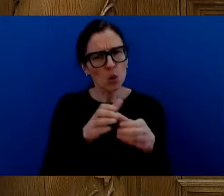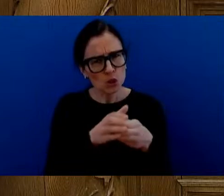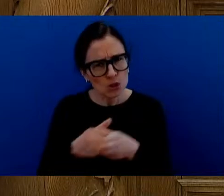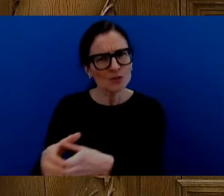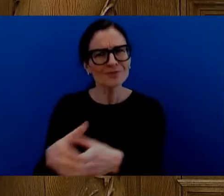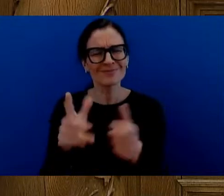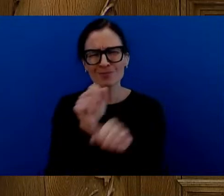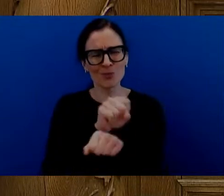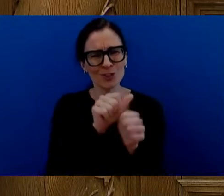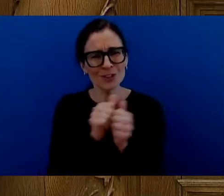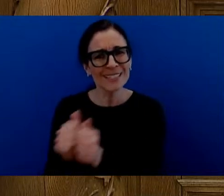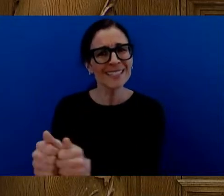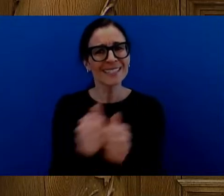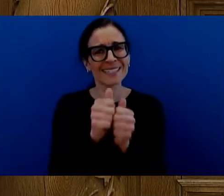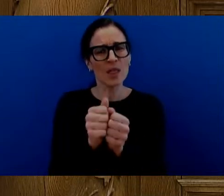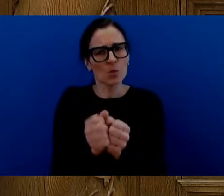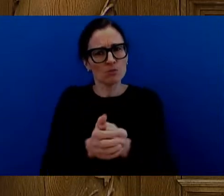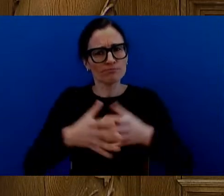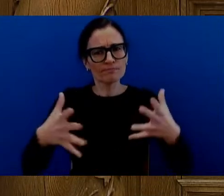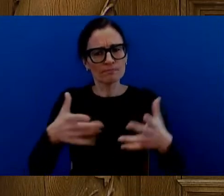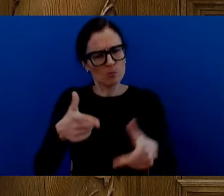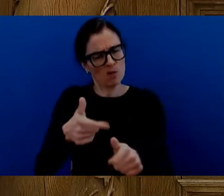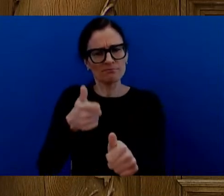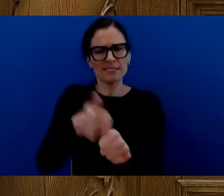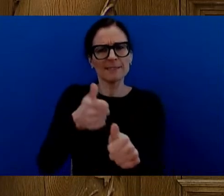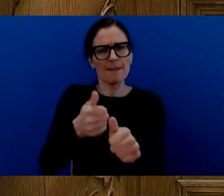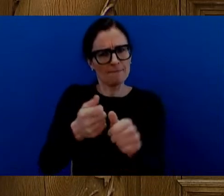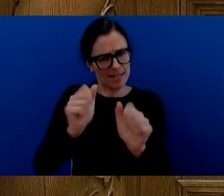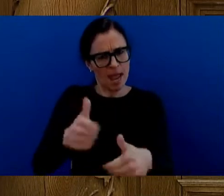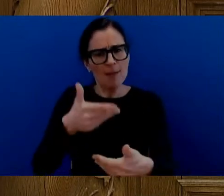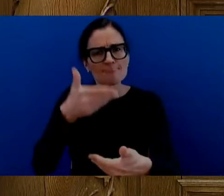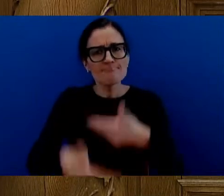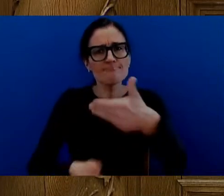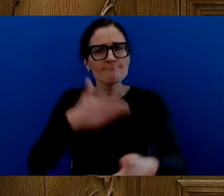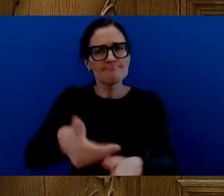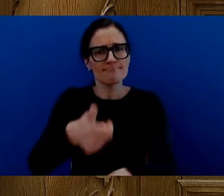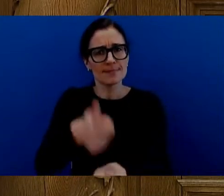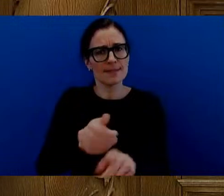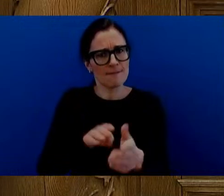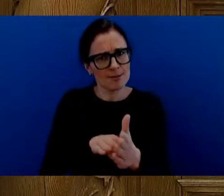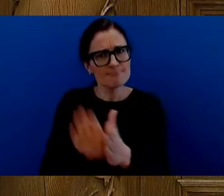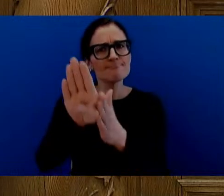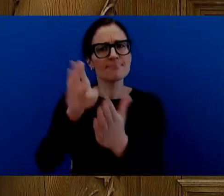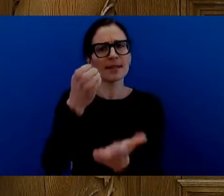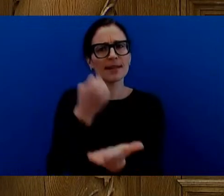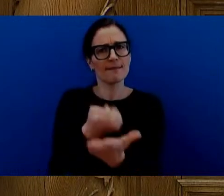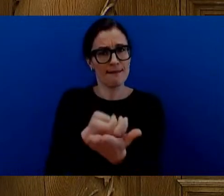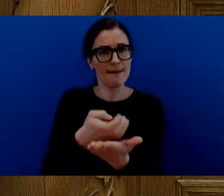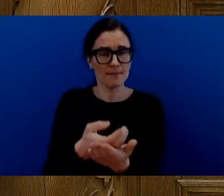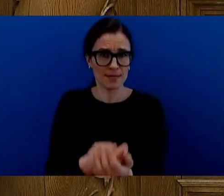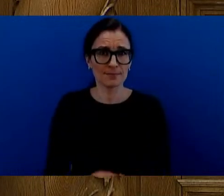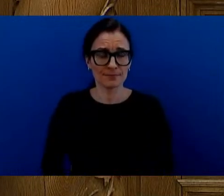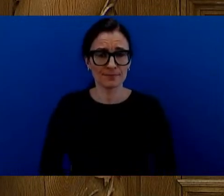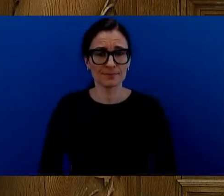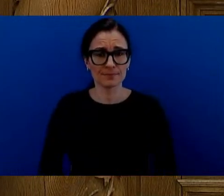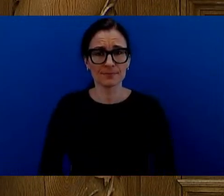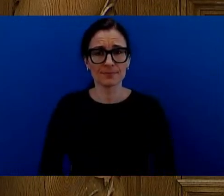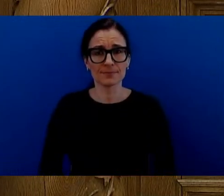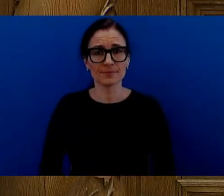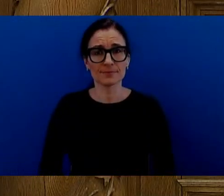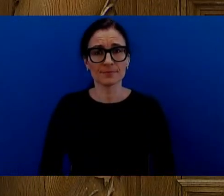the incredible potential here in British Columbia, your government is expediting an initial 18 major